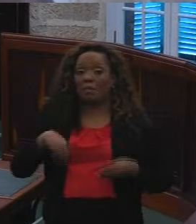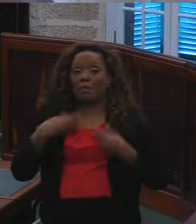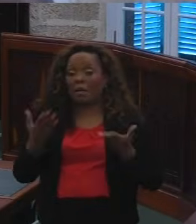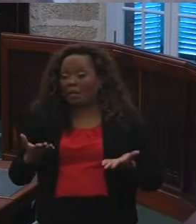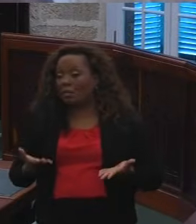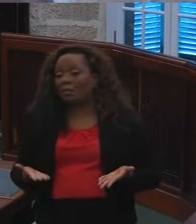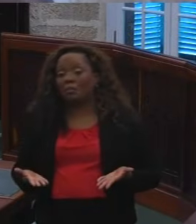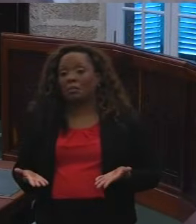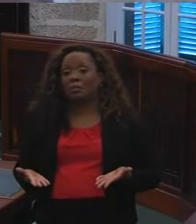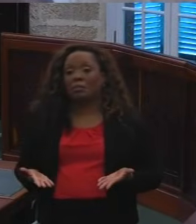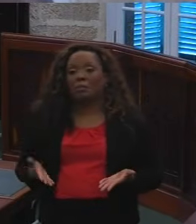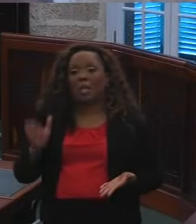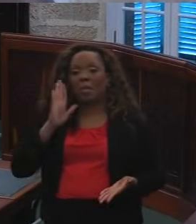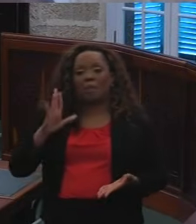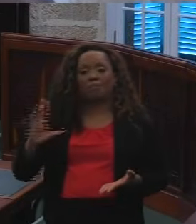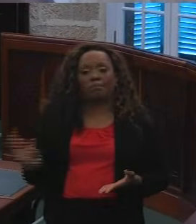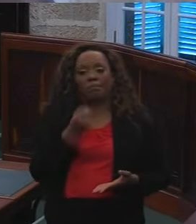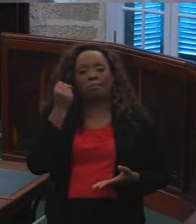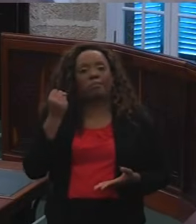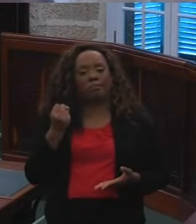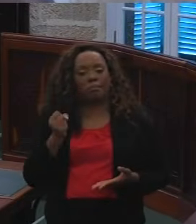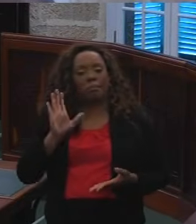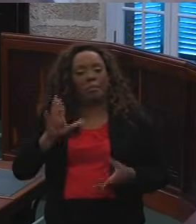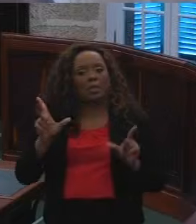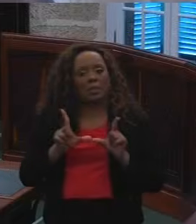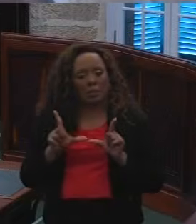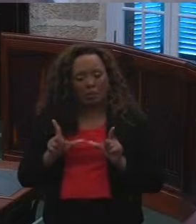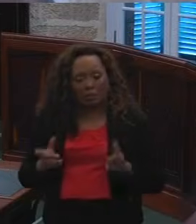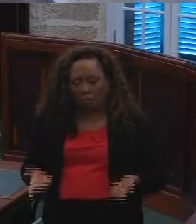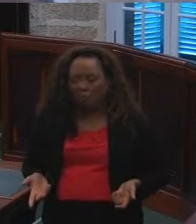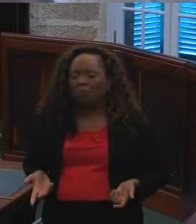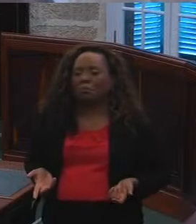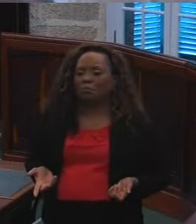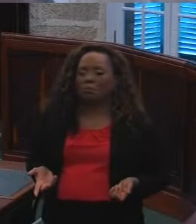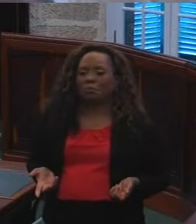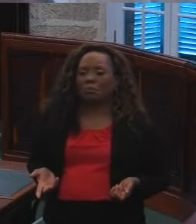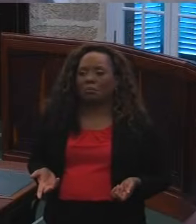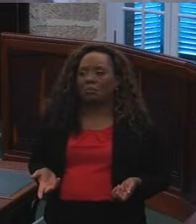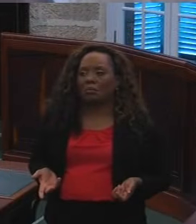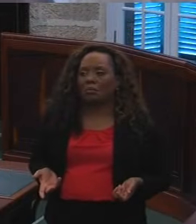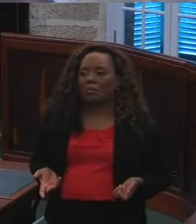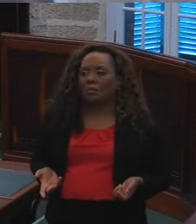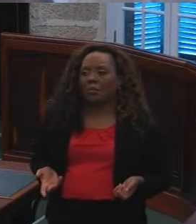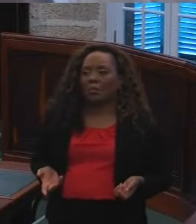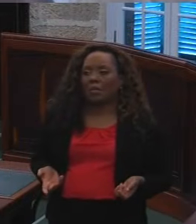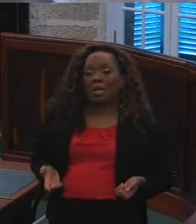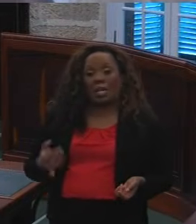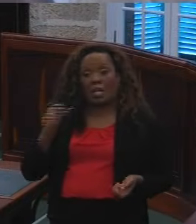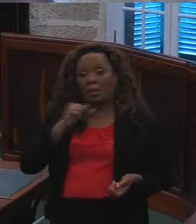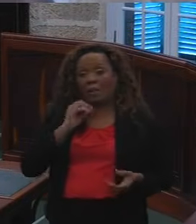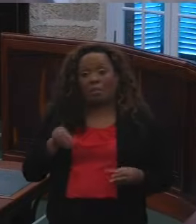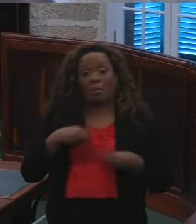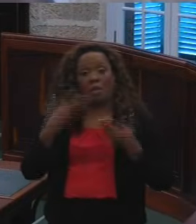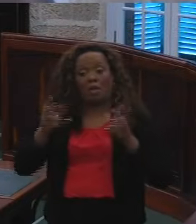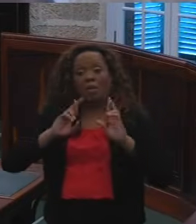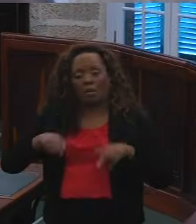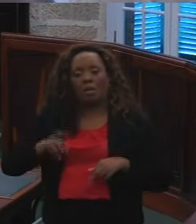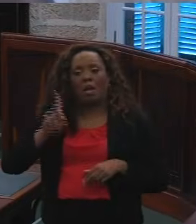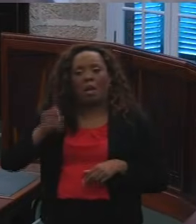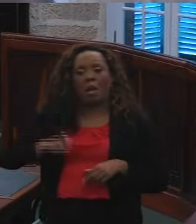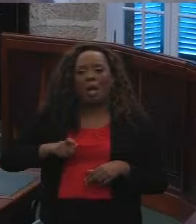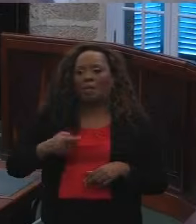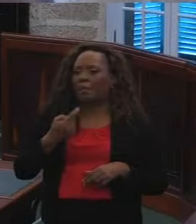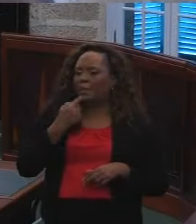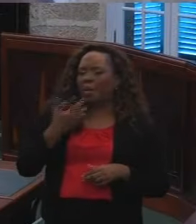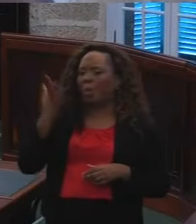month's notice of the intention to do so. He must state his reason for the decision. So the reason for the decision will be given as to